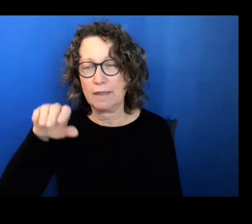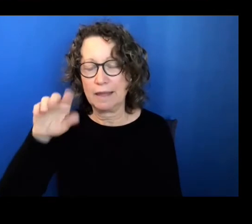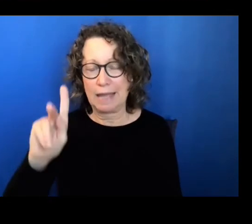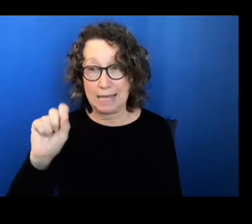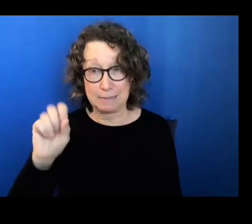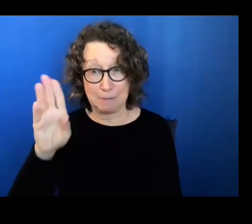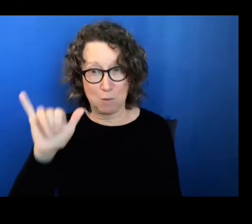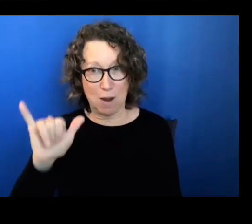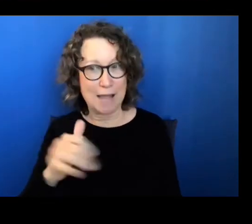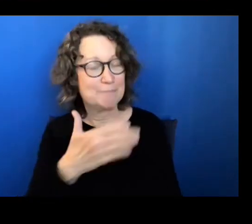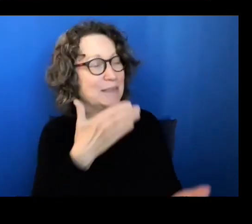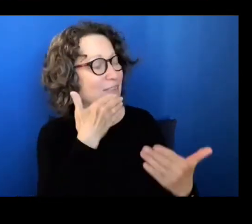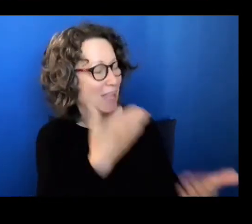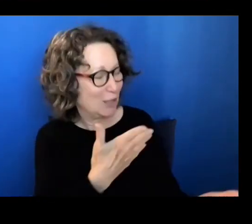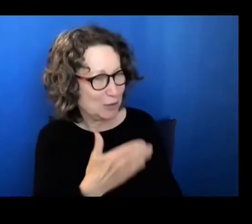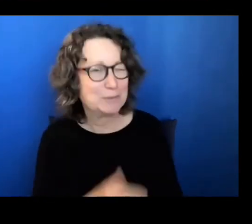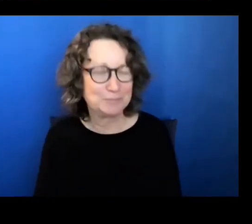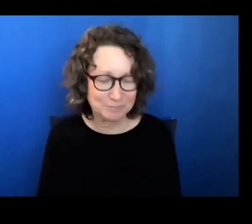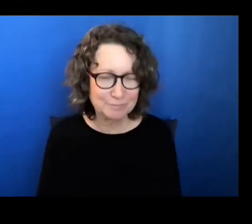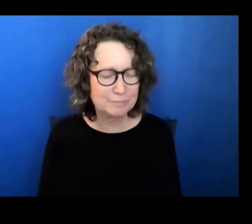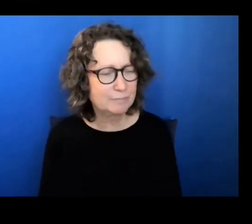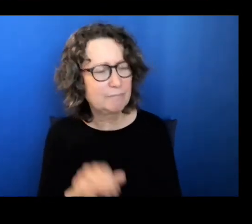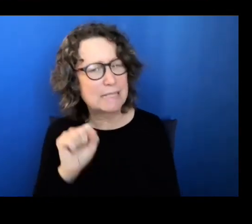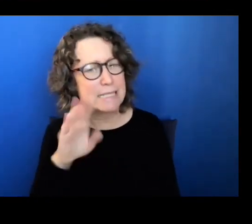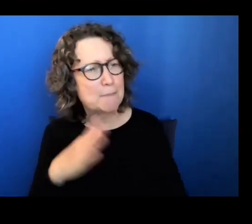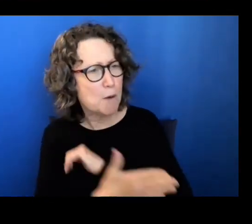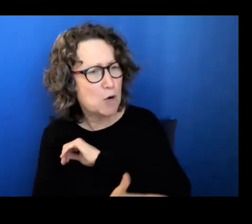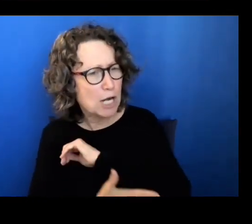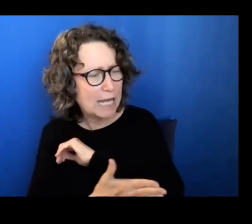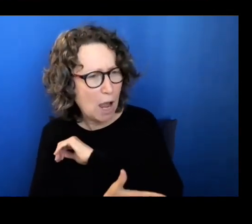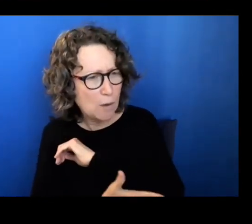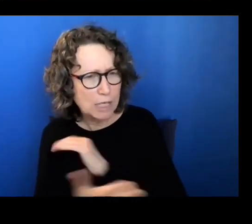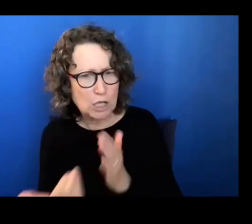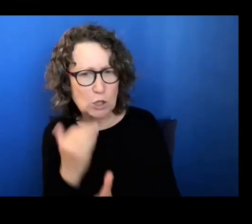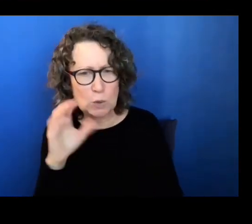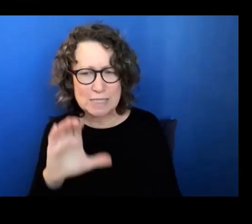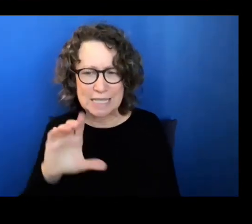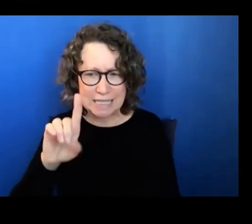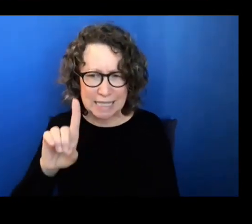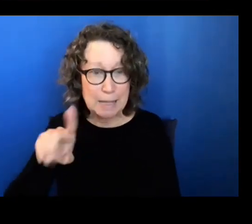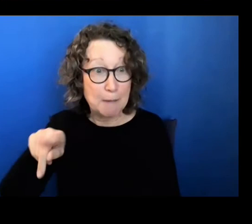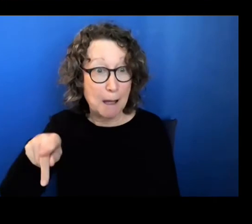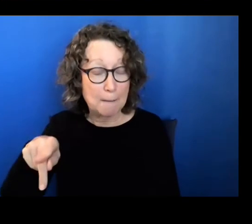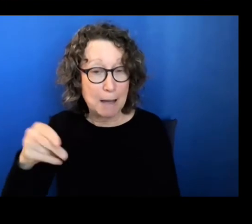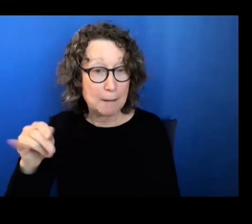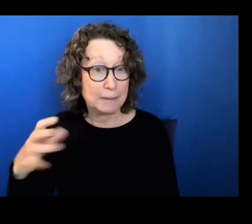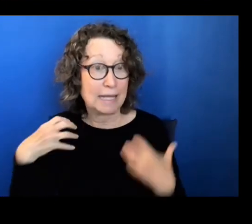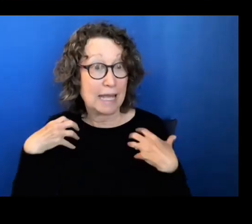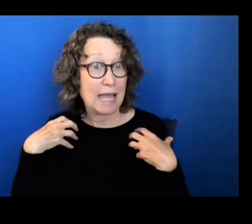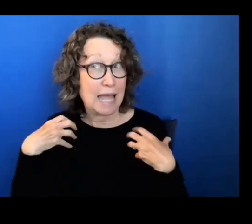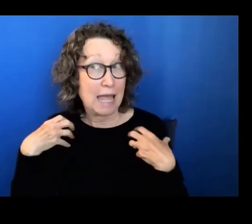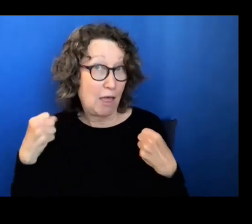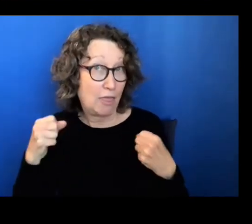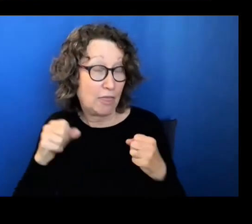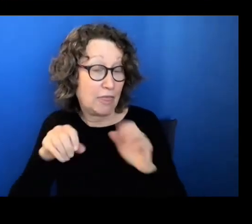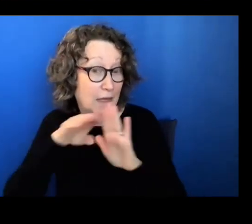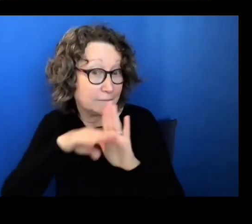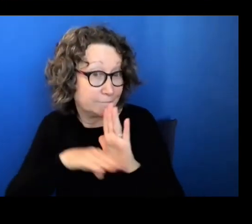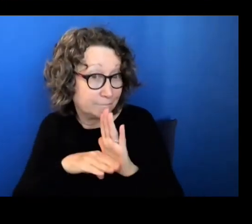Thank you so much. How will Santa Barbara County interpret the new CDPH guidelines for indoor and outdoor activities?